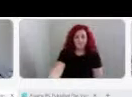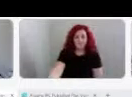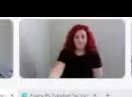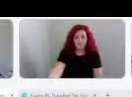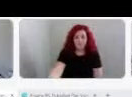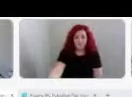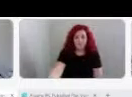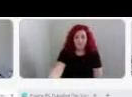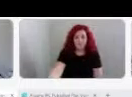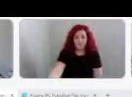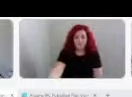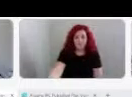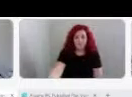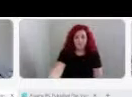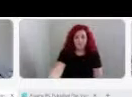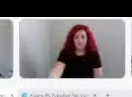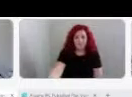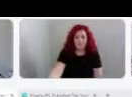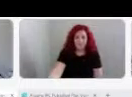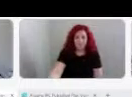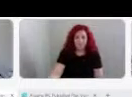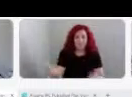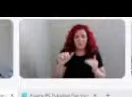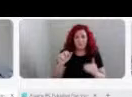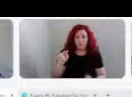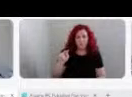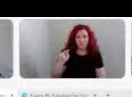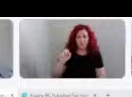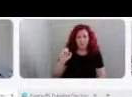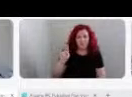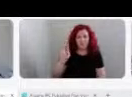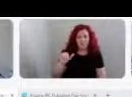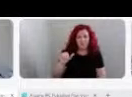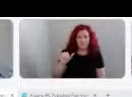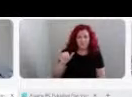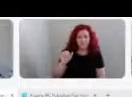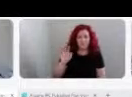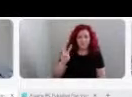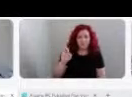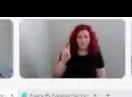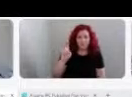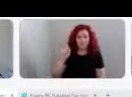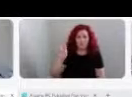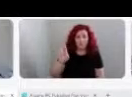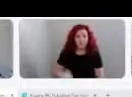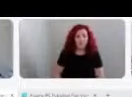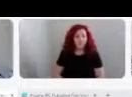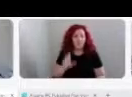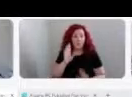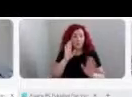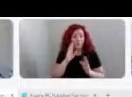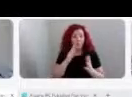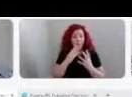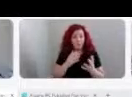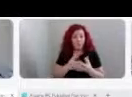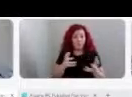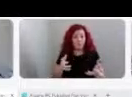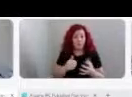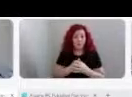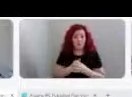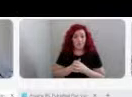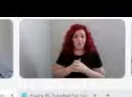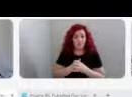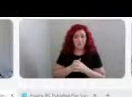thank you the next speaker will be nancy nancy wexler nancy please proceed hi thank you very much thank you to the commission for this